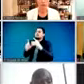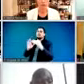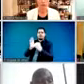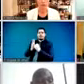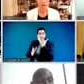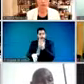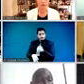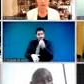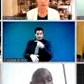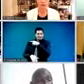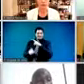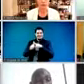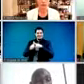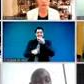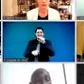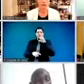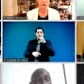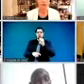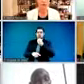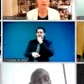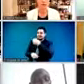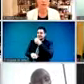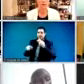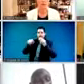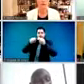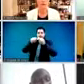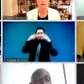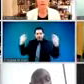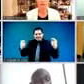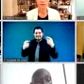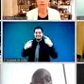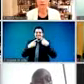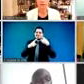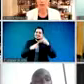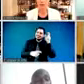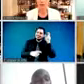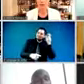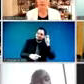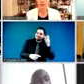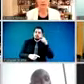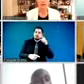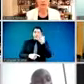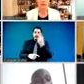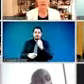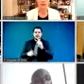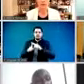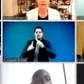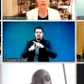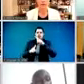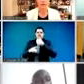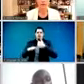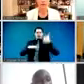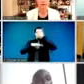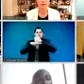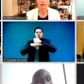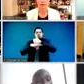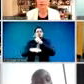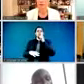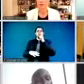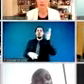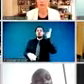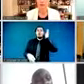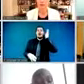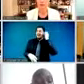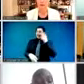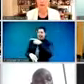speaker spoke from BBC, is that if you look at the media and look at angle of 50-50, where is the chance given to the male, where is the chance given to the female, you come to realize that